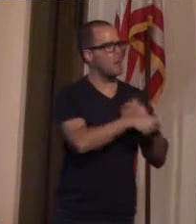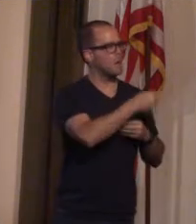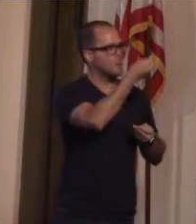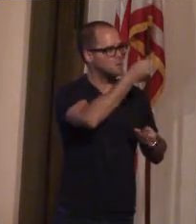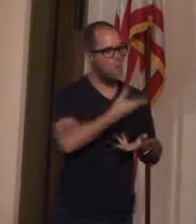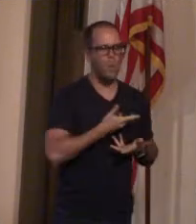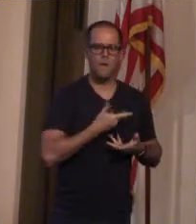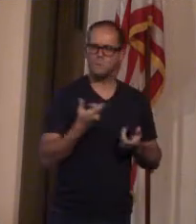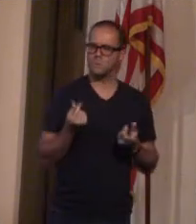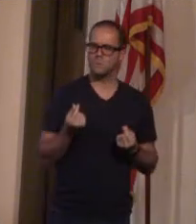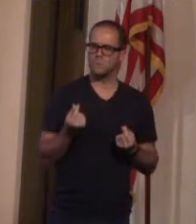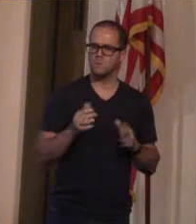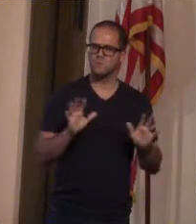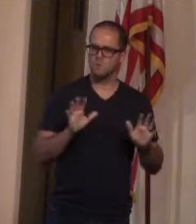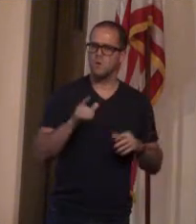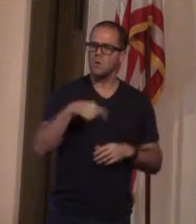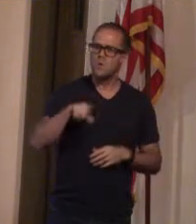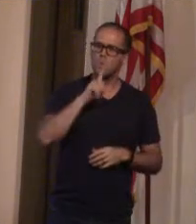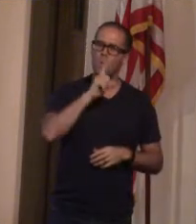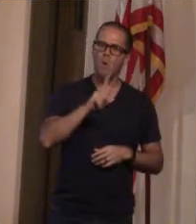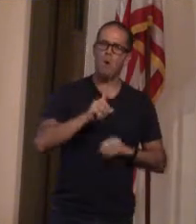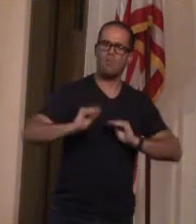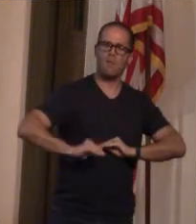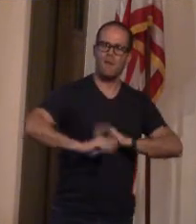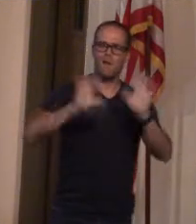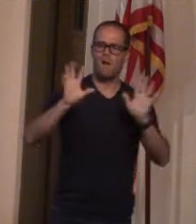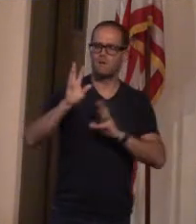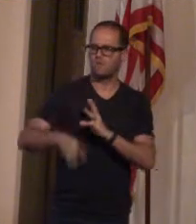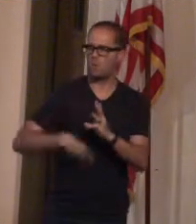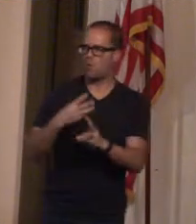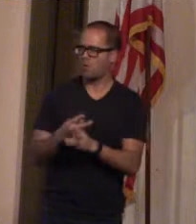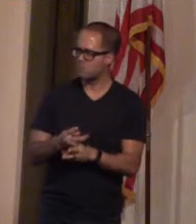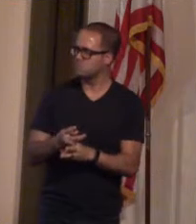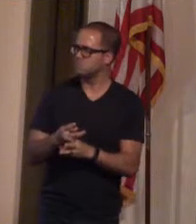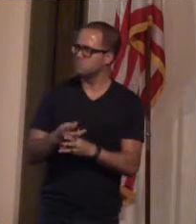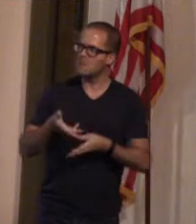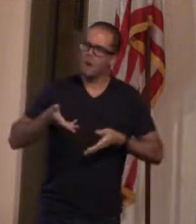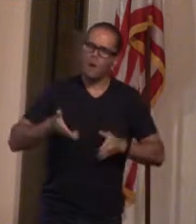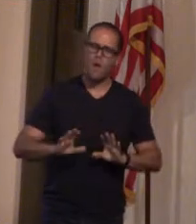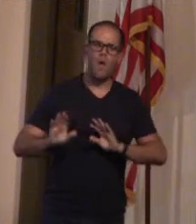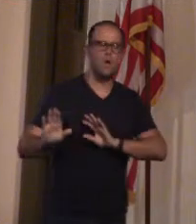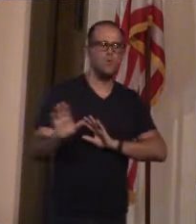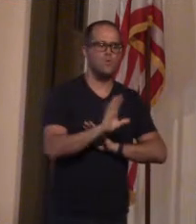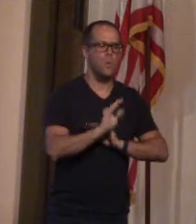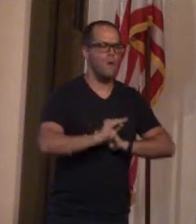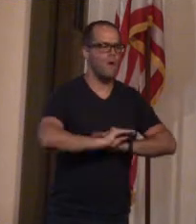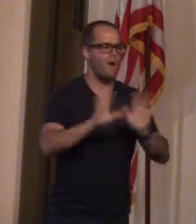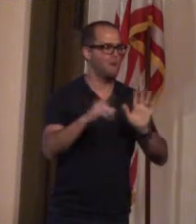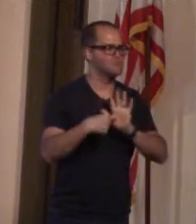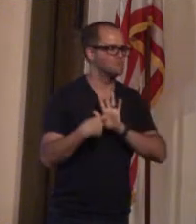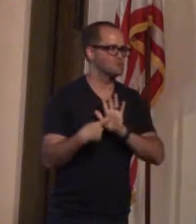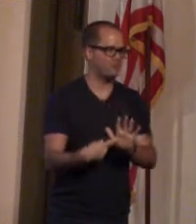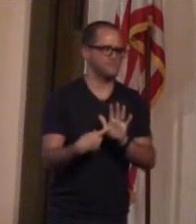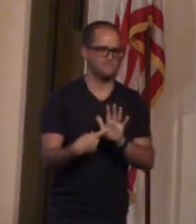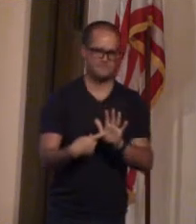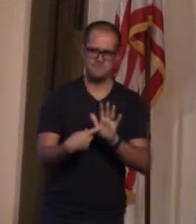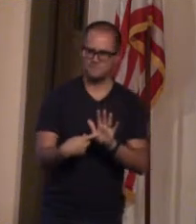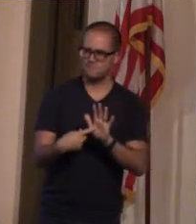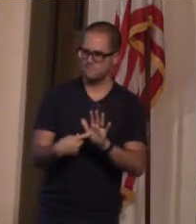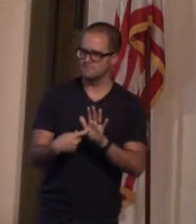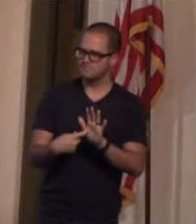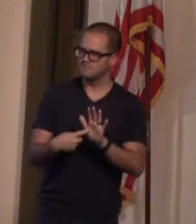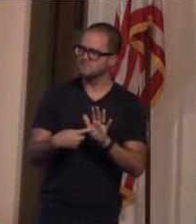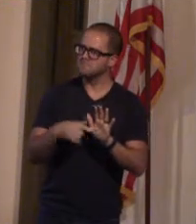receive. So the rest of Jesus' ministry, the rest of his mission was in what he told us we are here to do.